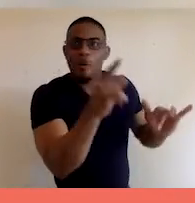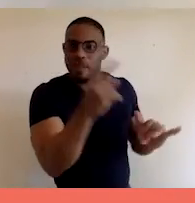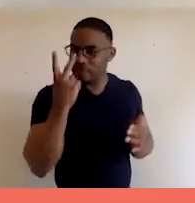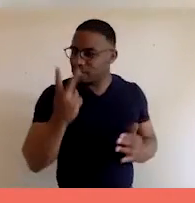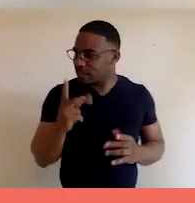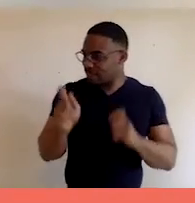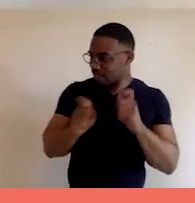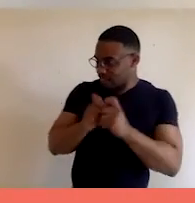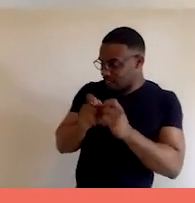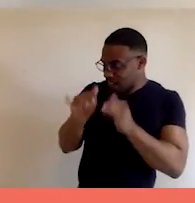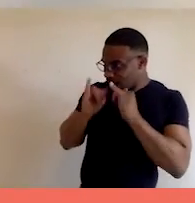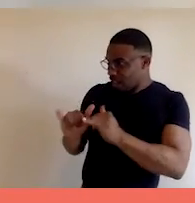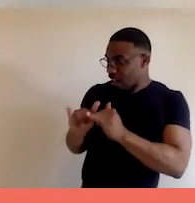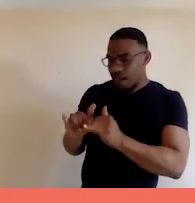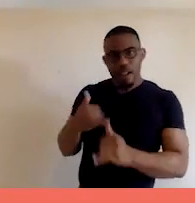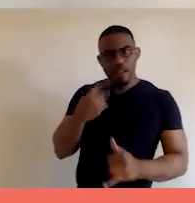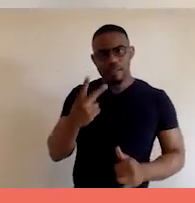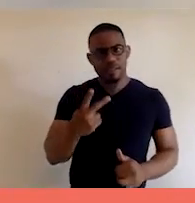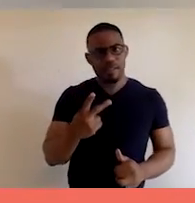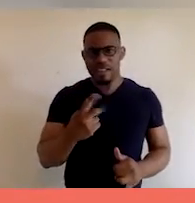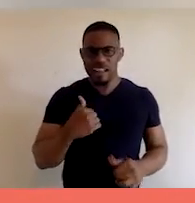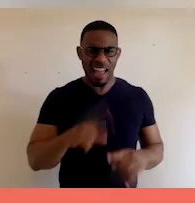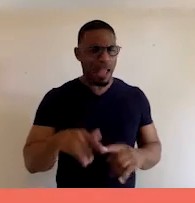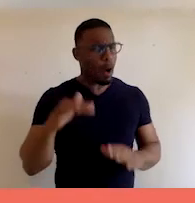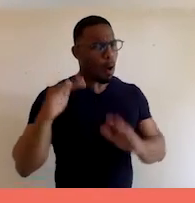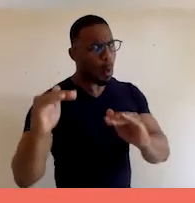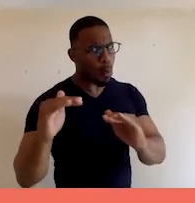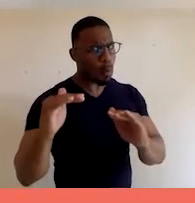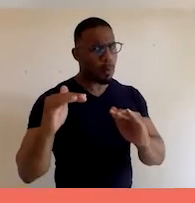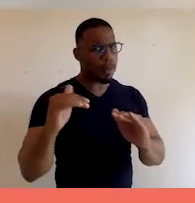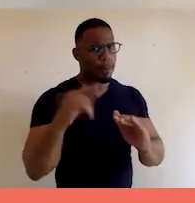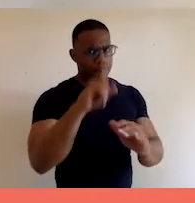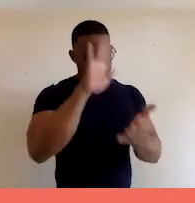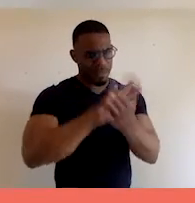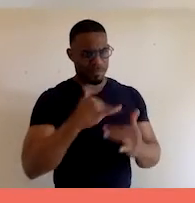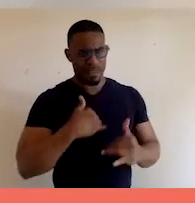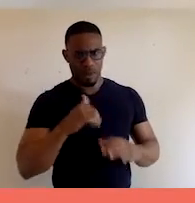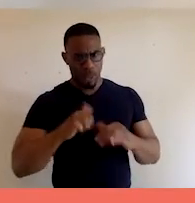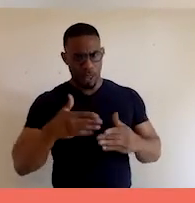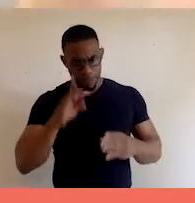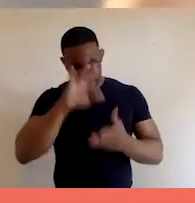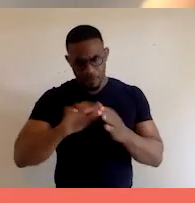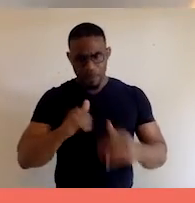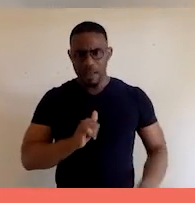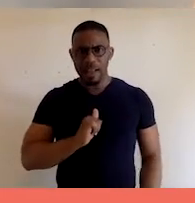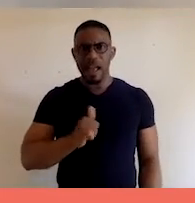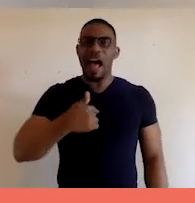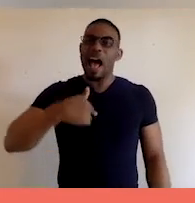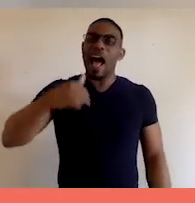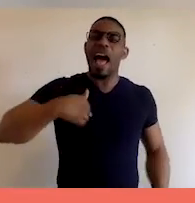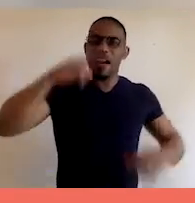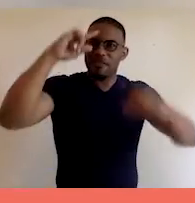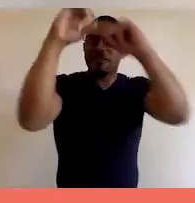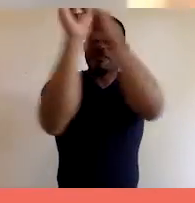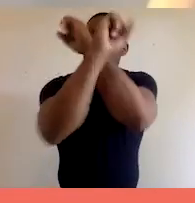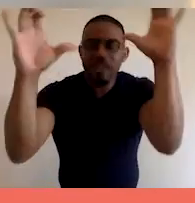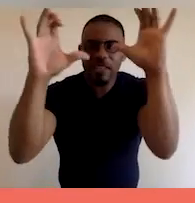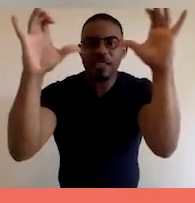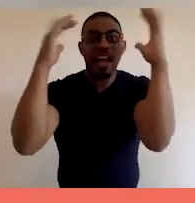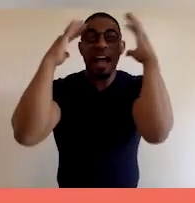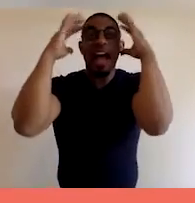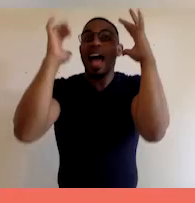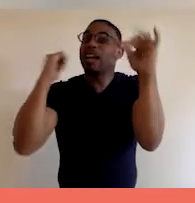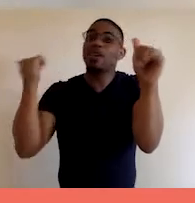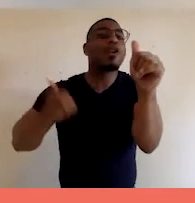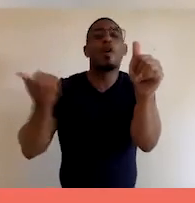see the exact same thing that I see. I can't hope that they believe in me the way I believe in myself. I have a vision, and I just had to